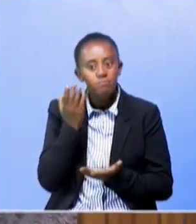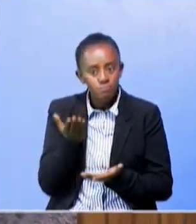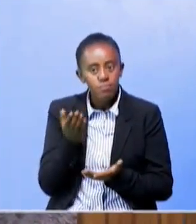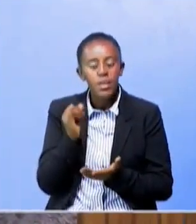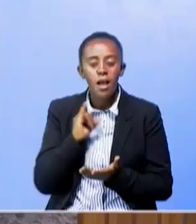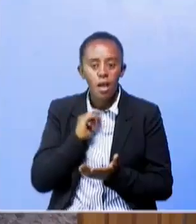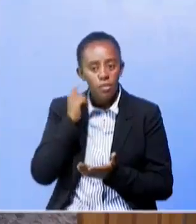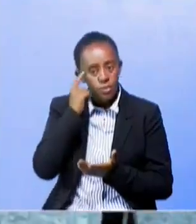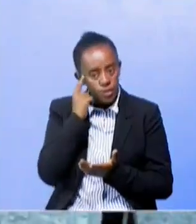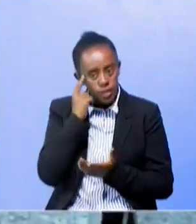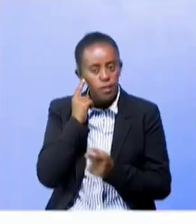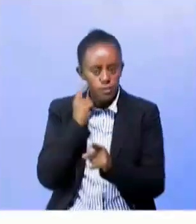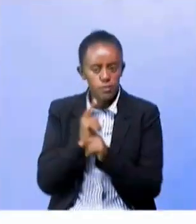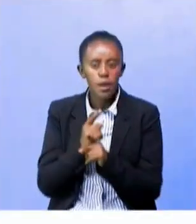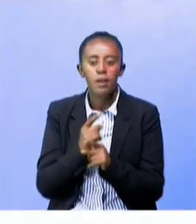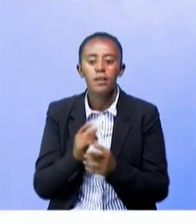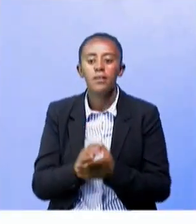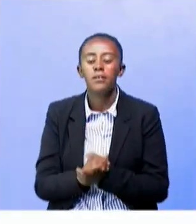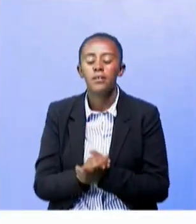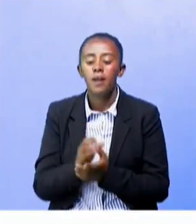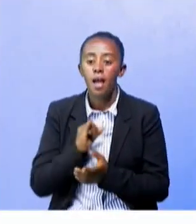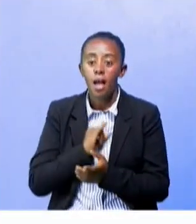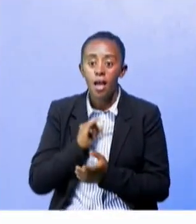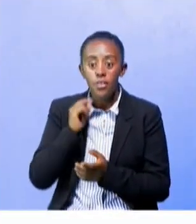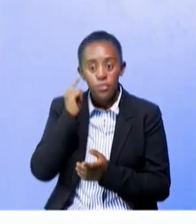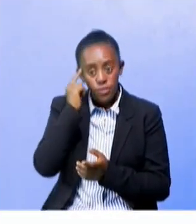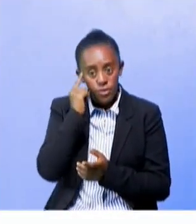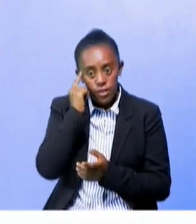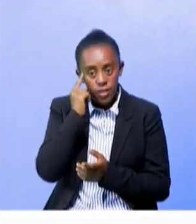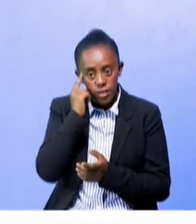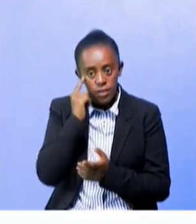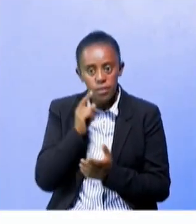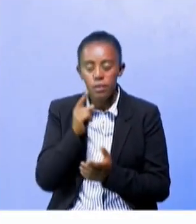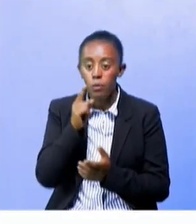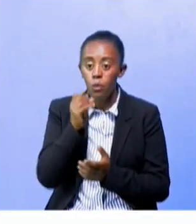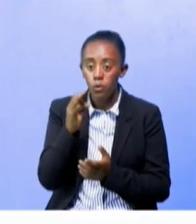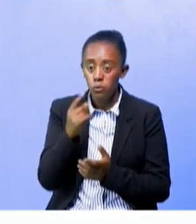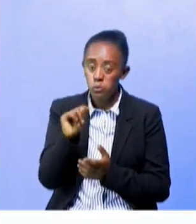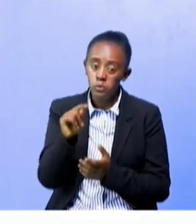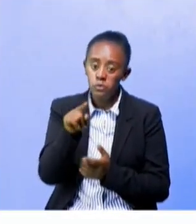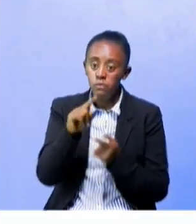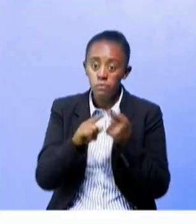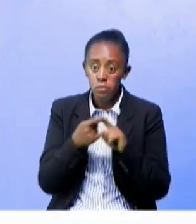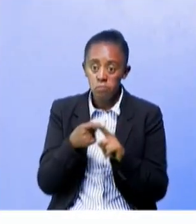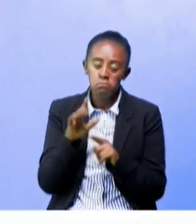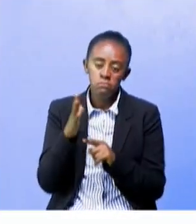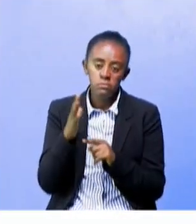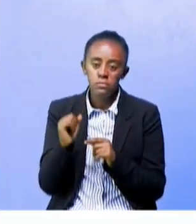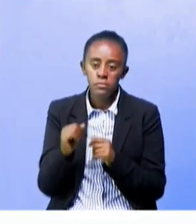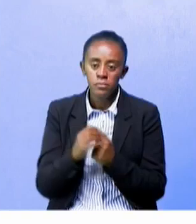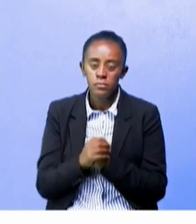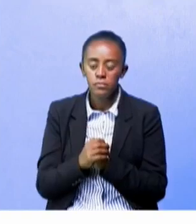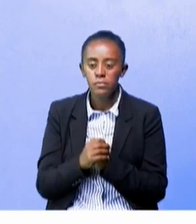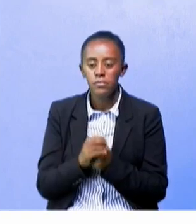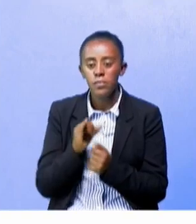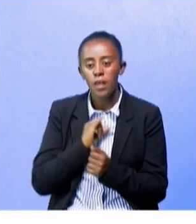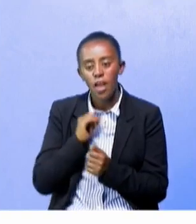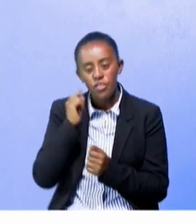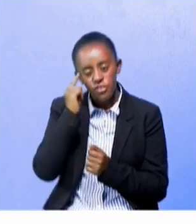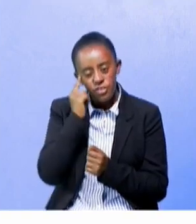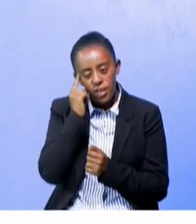again, exactly. I think one of your friends may say like this. I